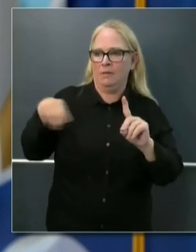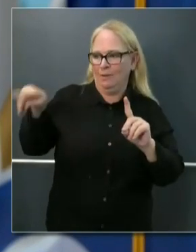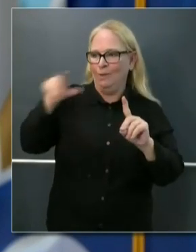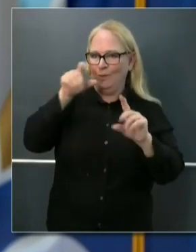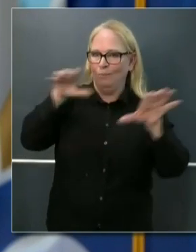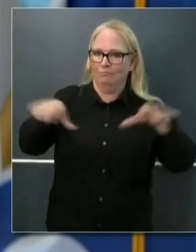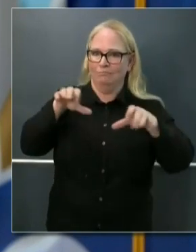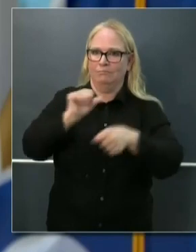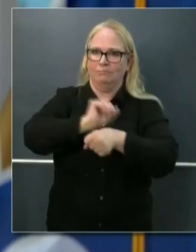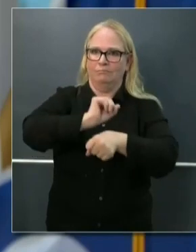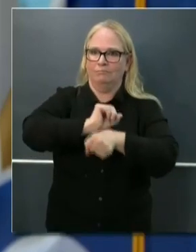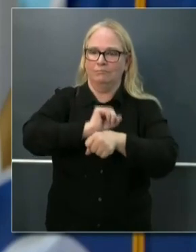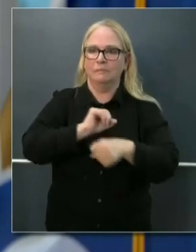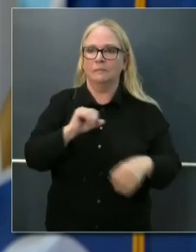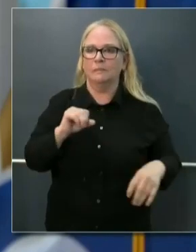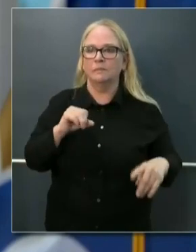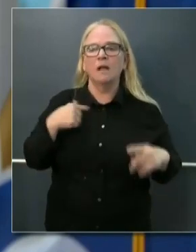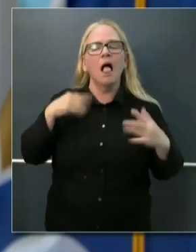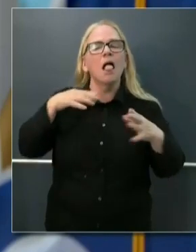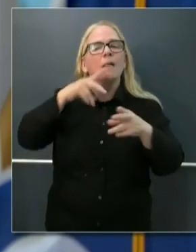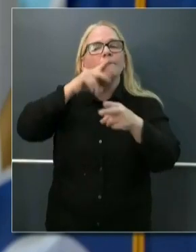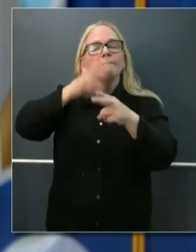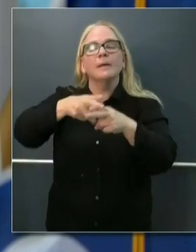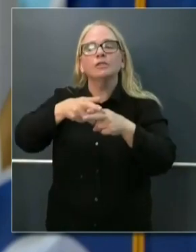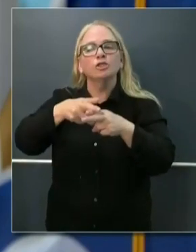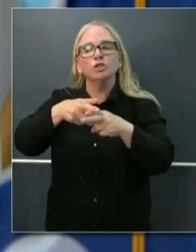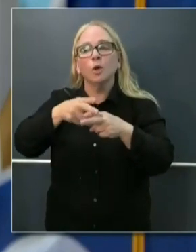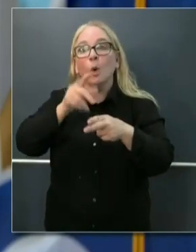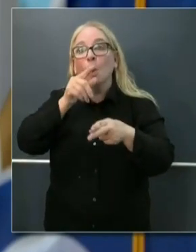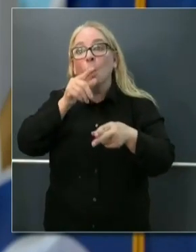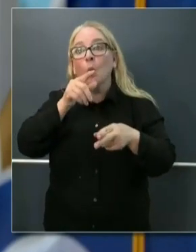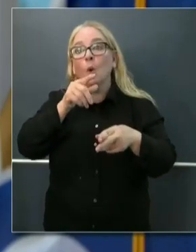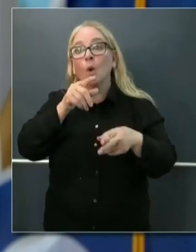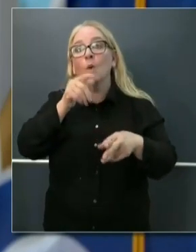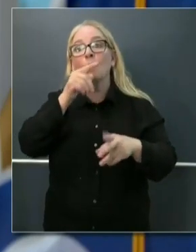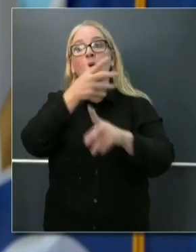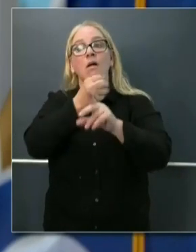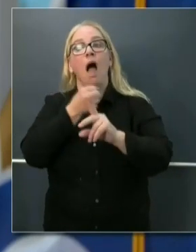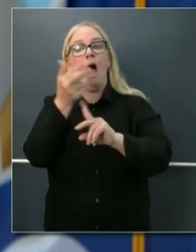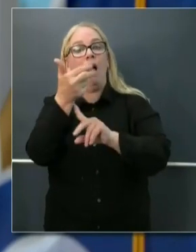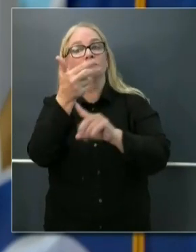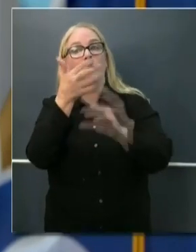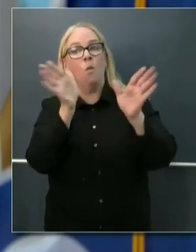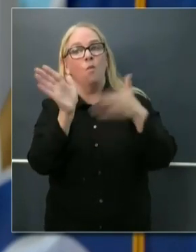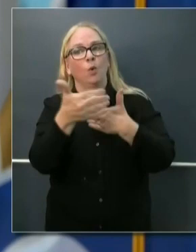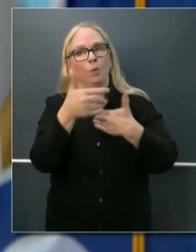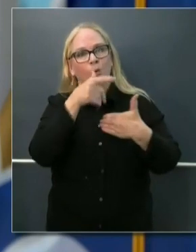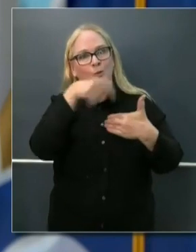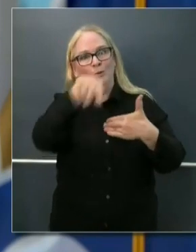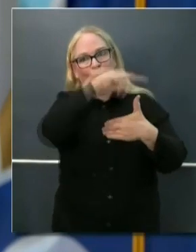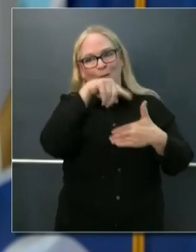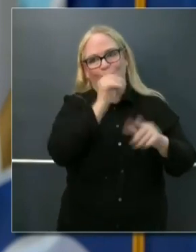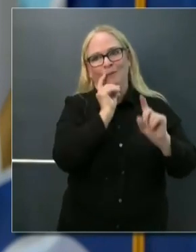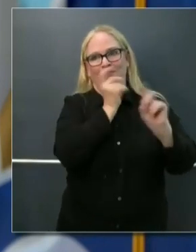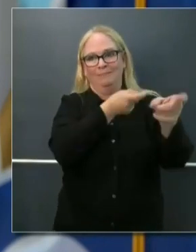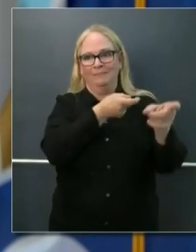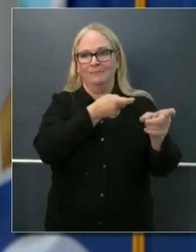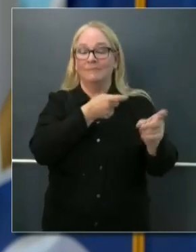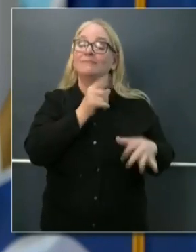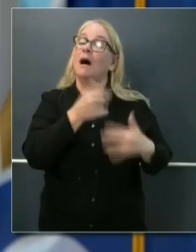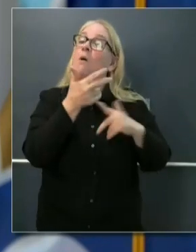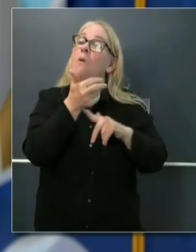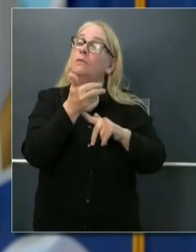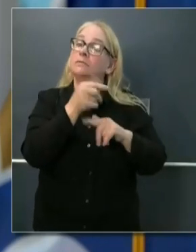didn't mention the number of people that got the benefit of our hotel rooms. The hotel nights and the need